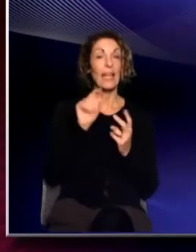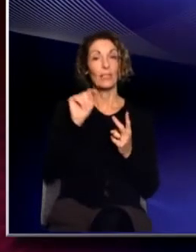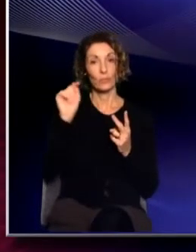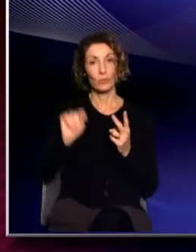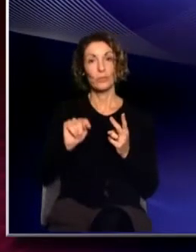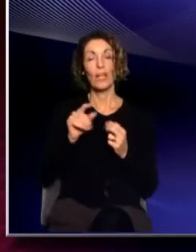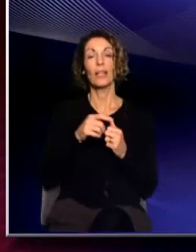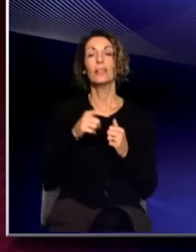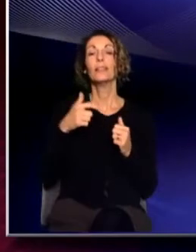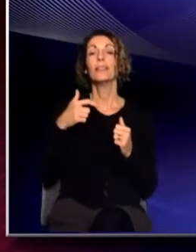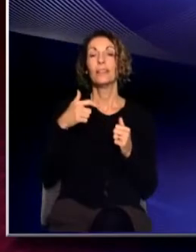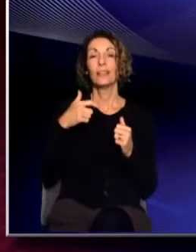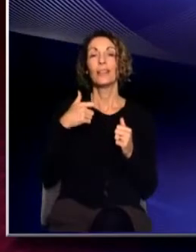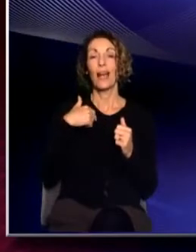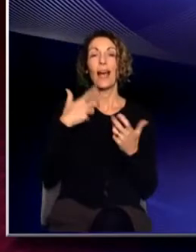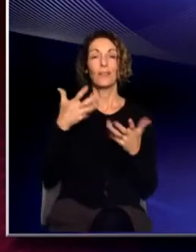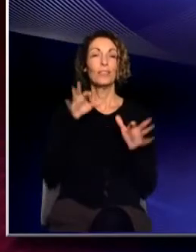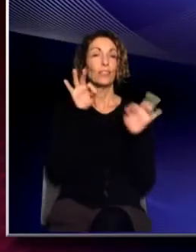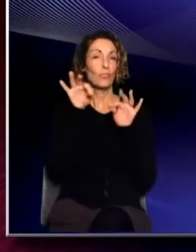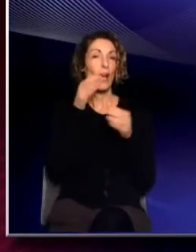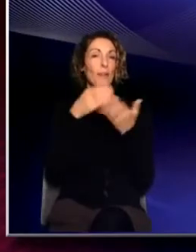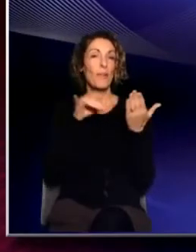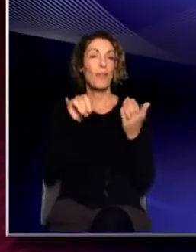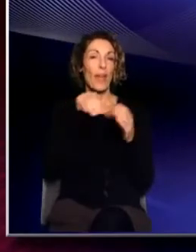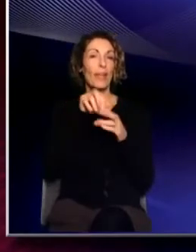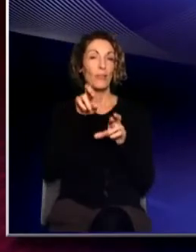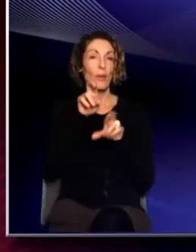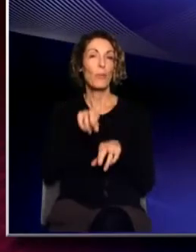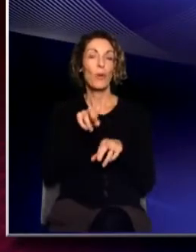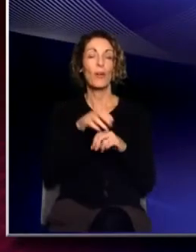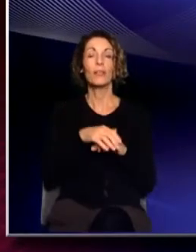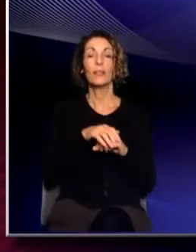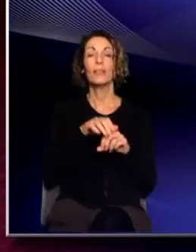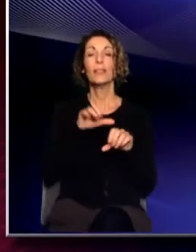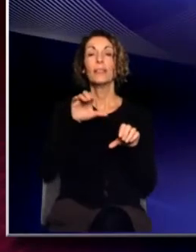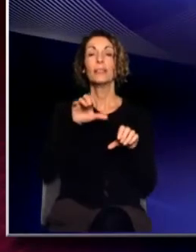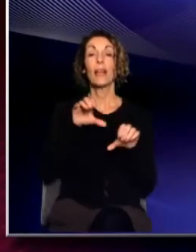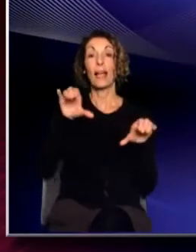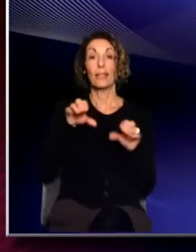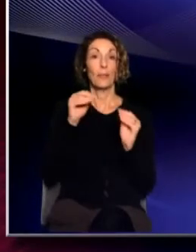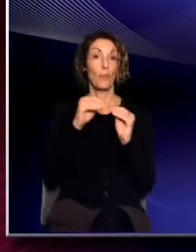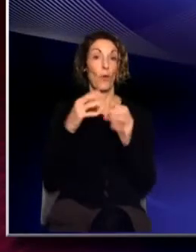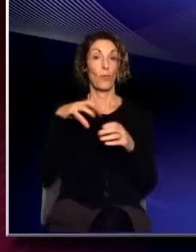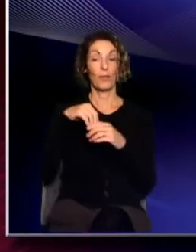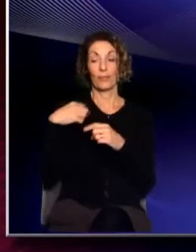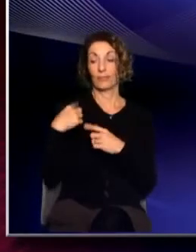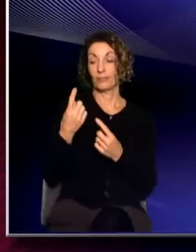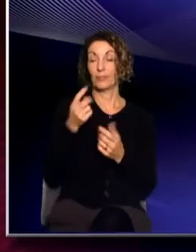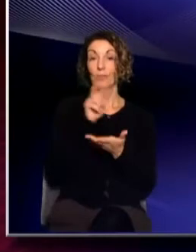I described some of that here. I did more within the last couple of weeks.